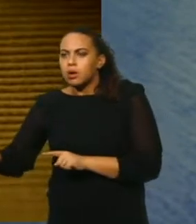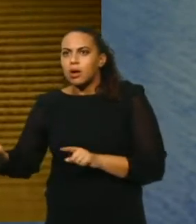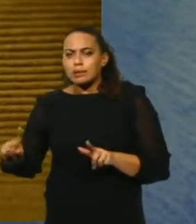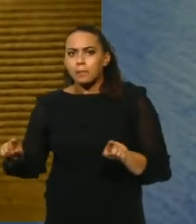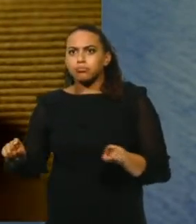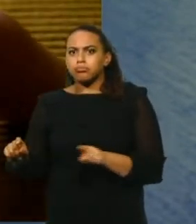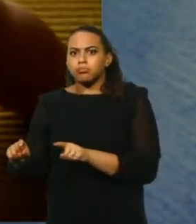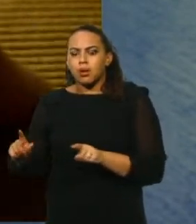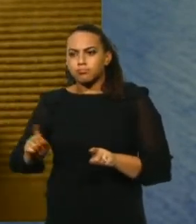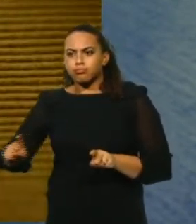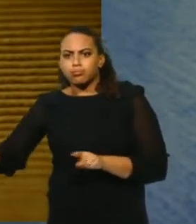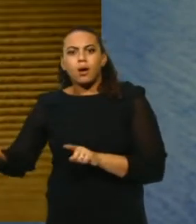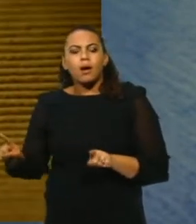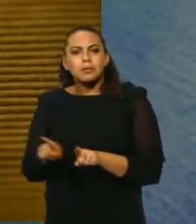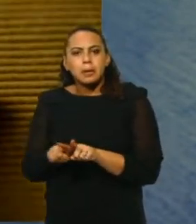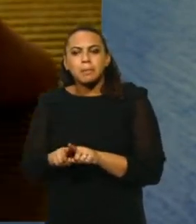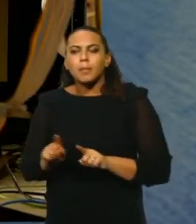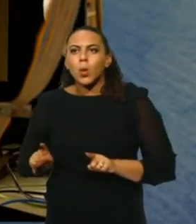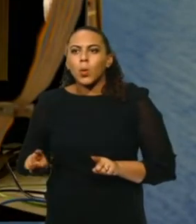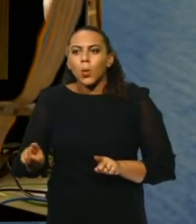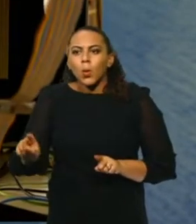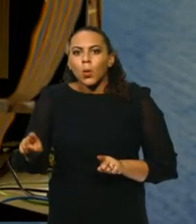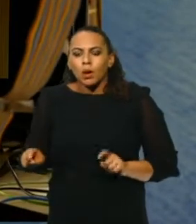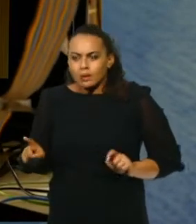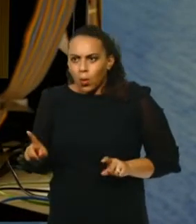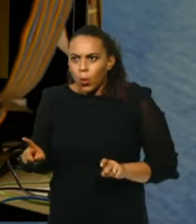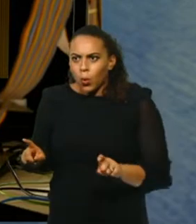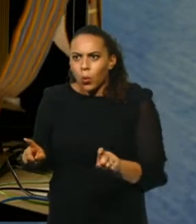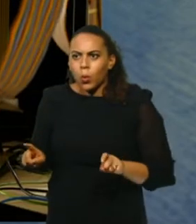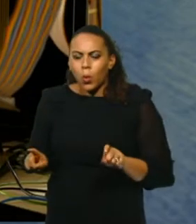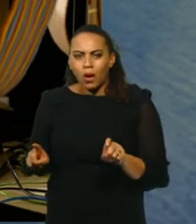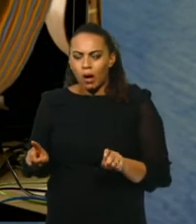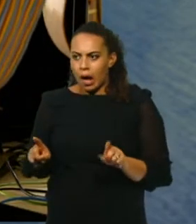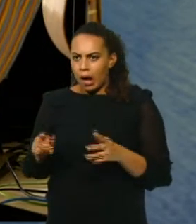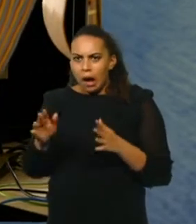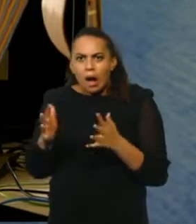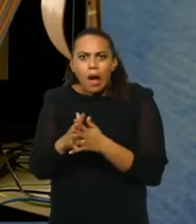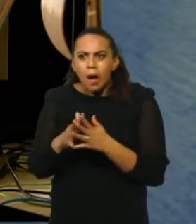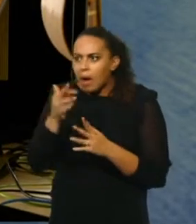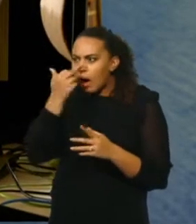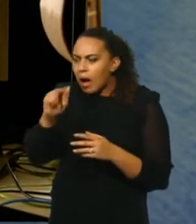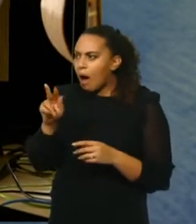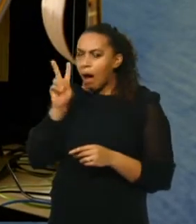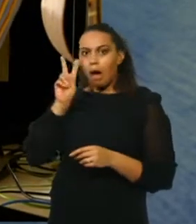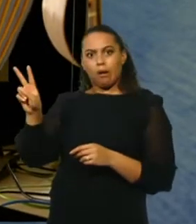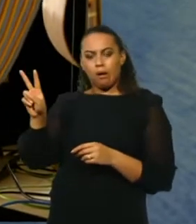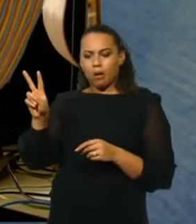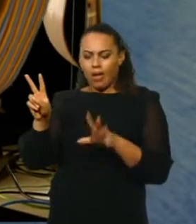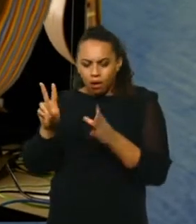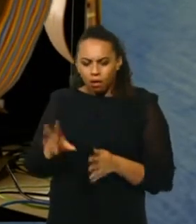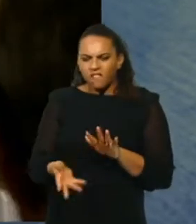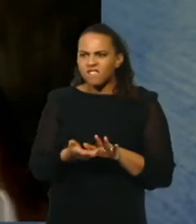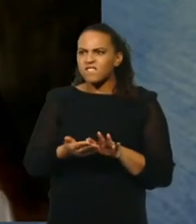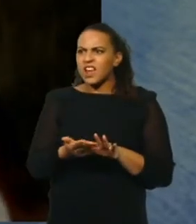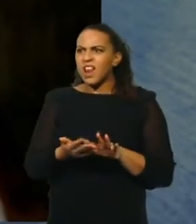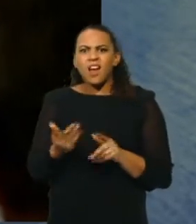as you'd expect, and then up and down the way it's not nearly so rough, because that's with the grain of the corduroy. So Ian,